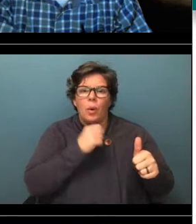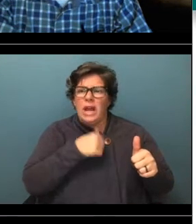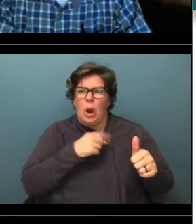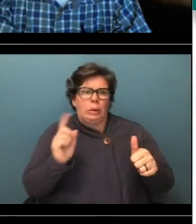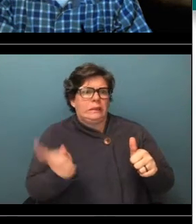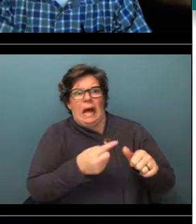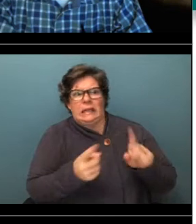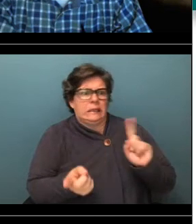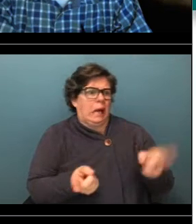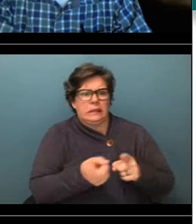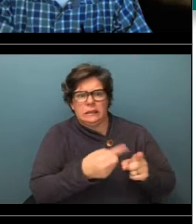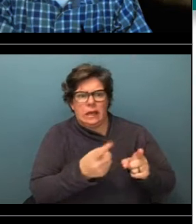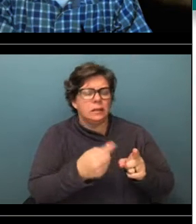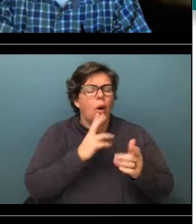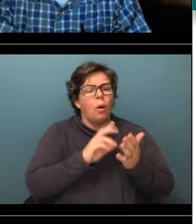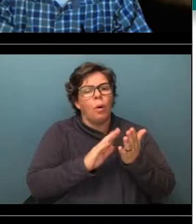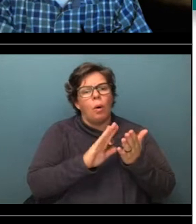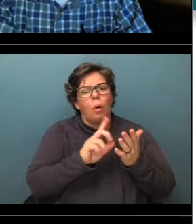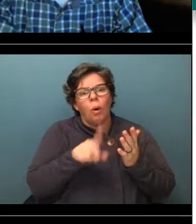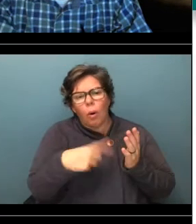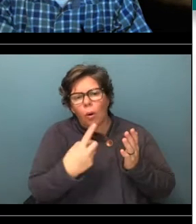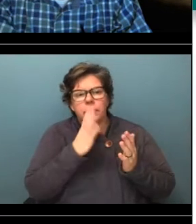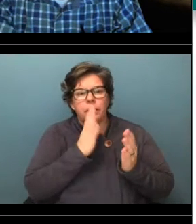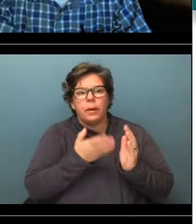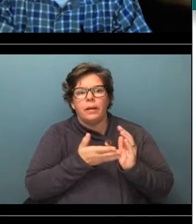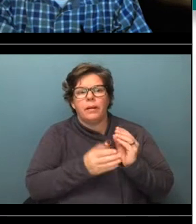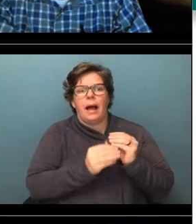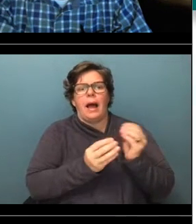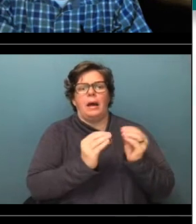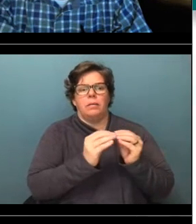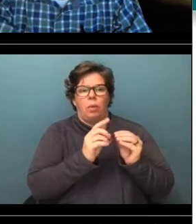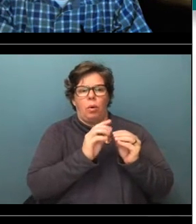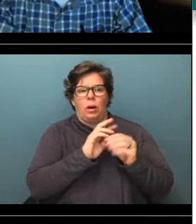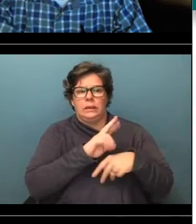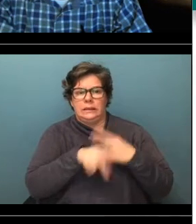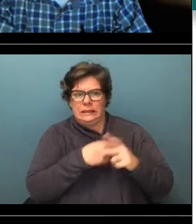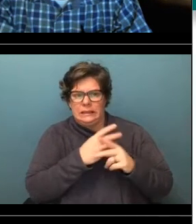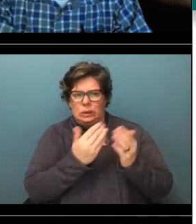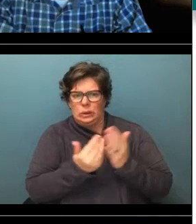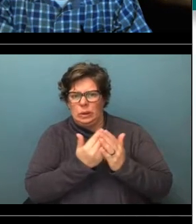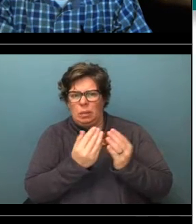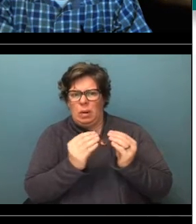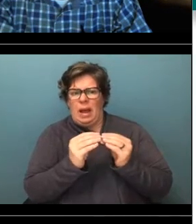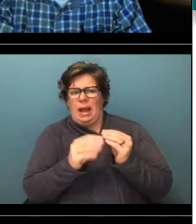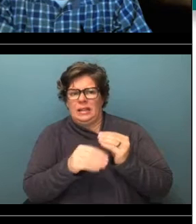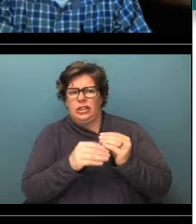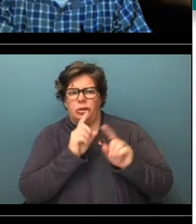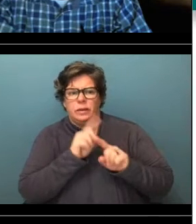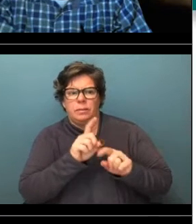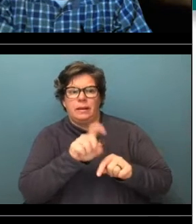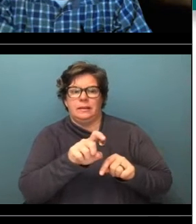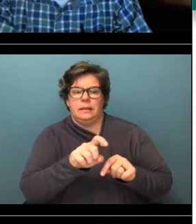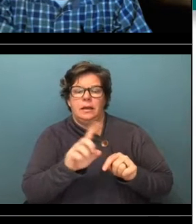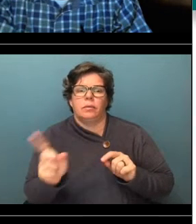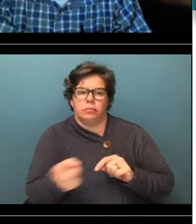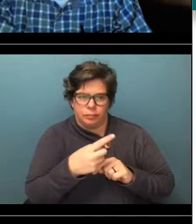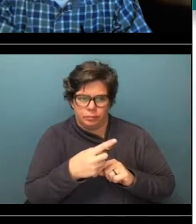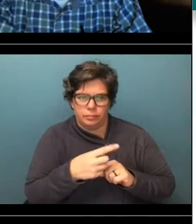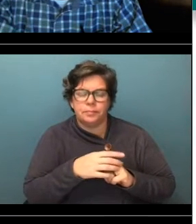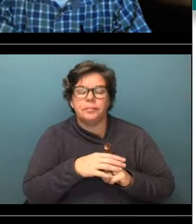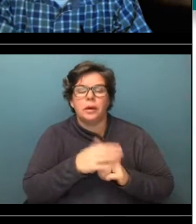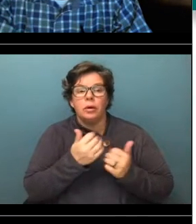only increase the level of response if it's absolutely needed. So after we try to